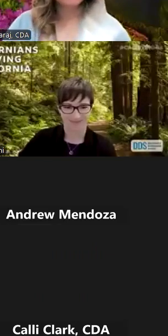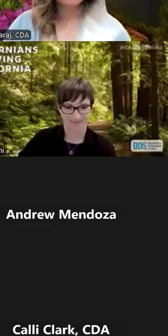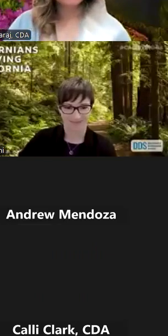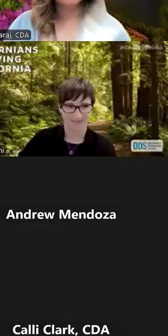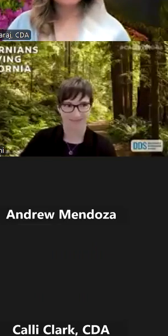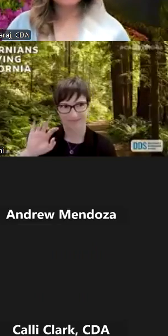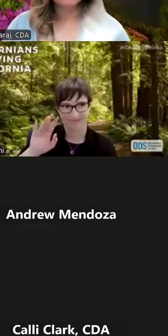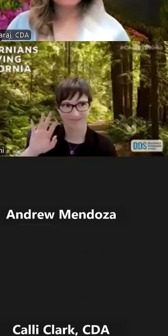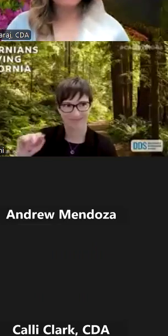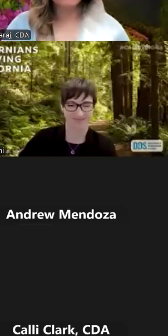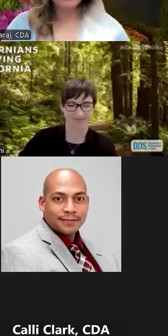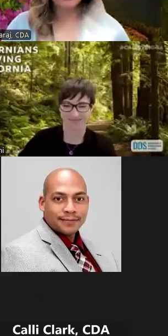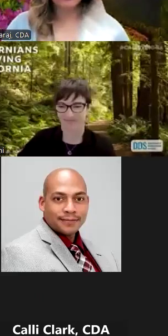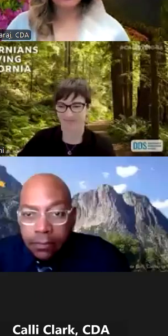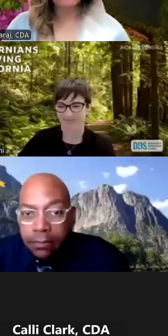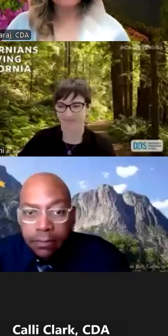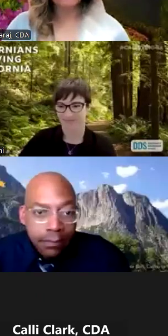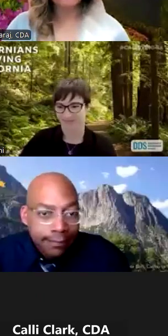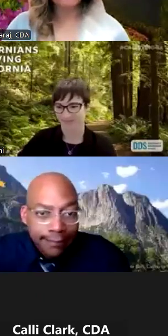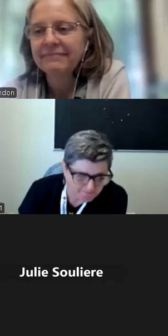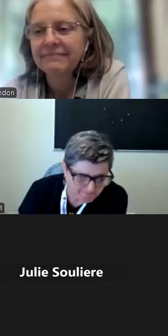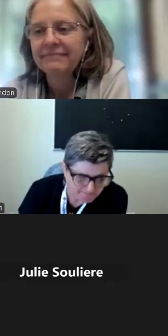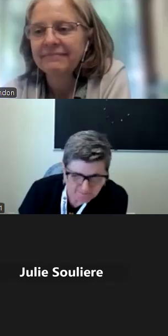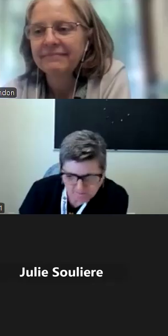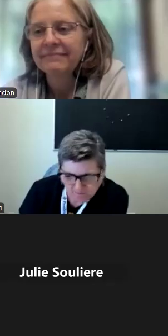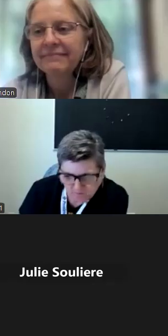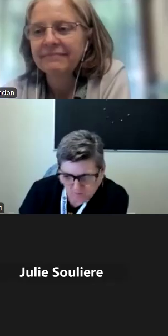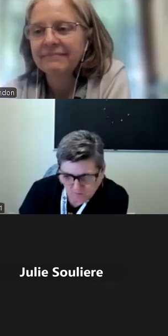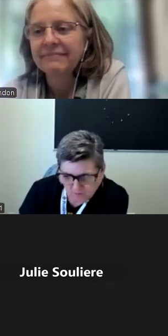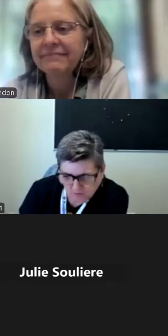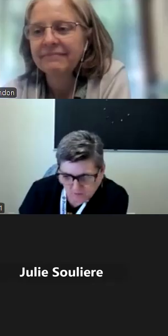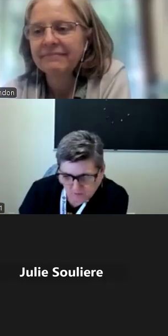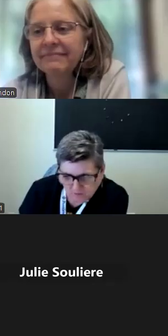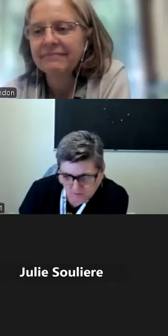Thank you. Thank you, guys. Thank you. Bye. You. Thank you. Good day.